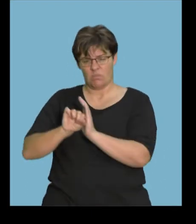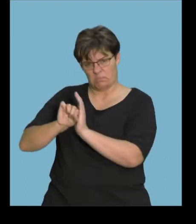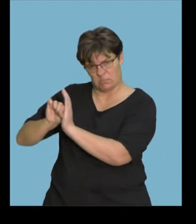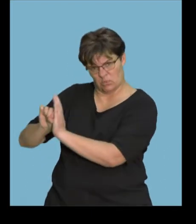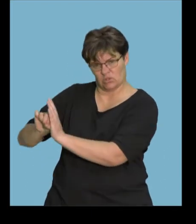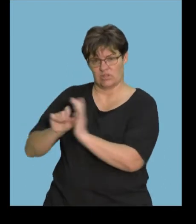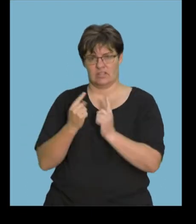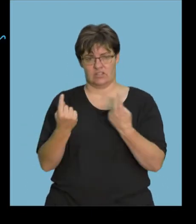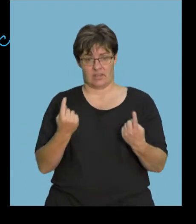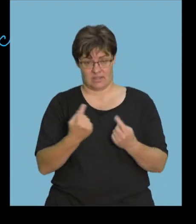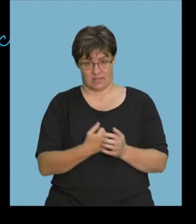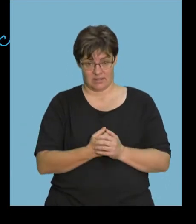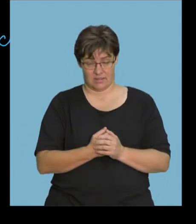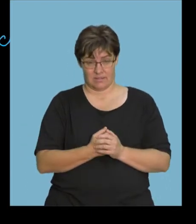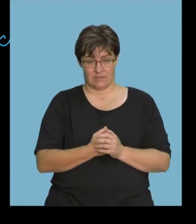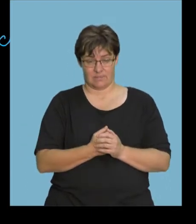each other,